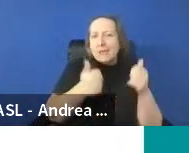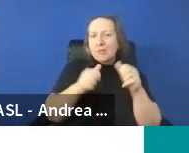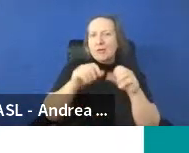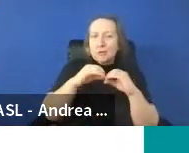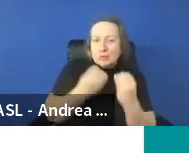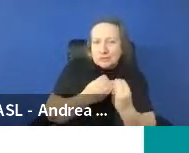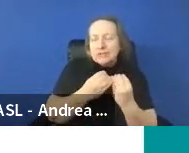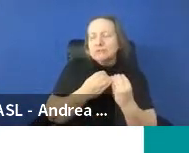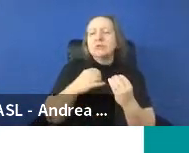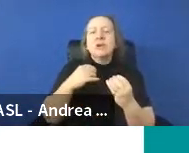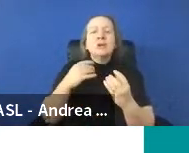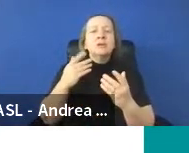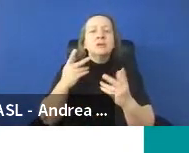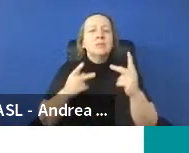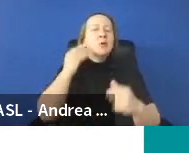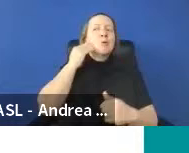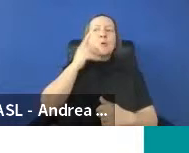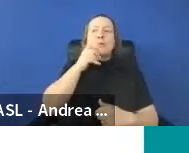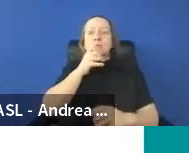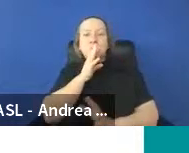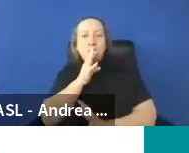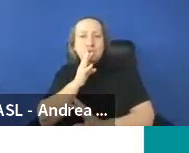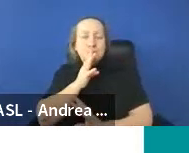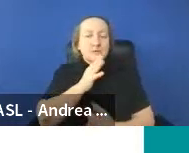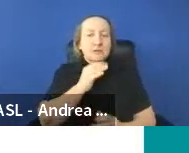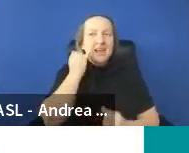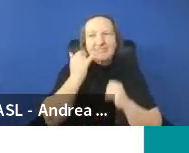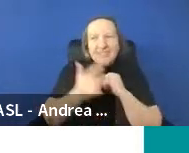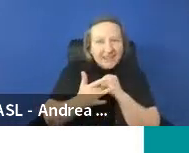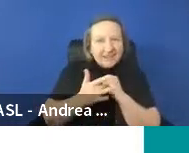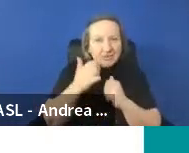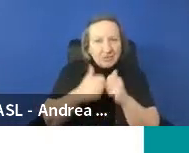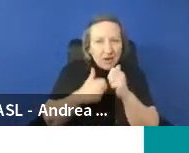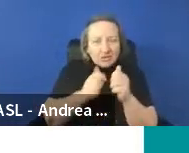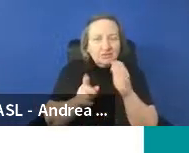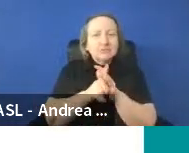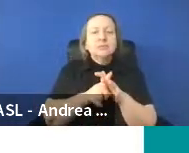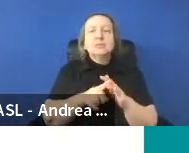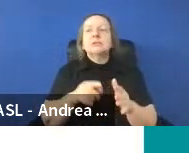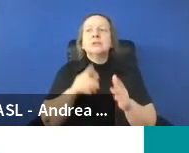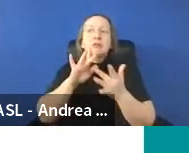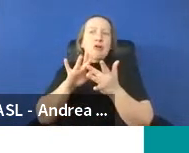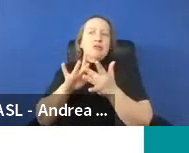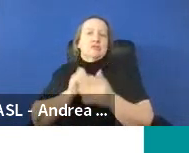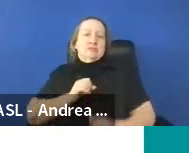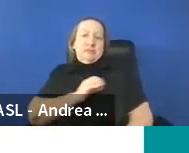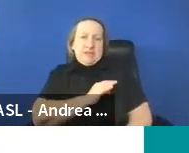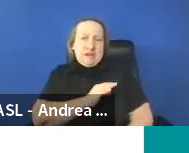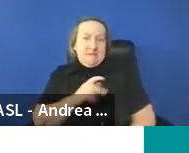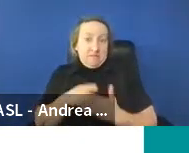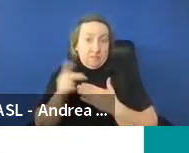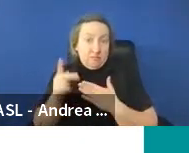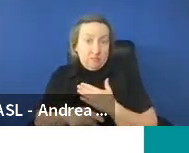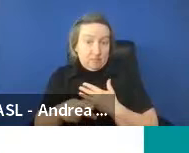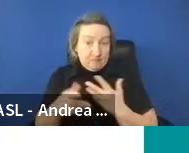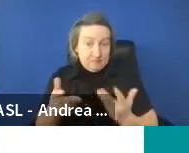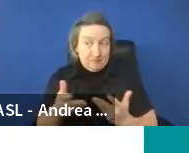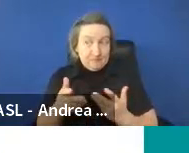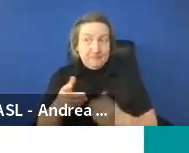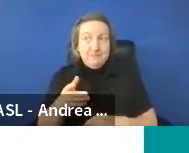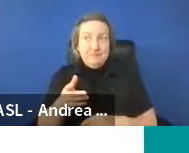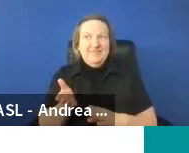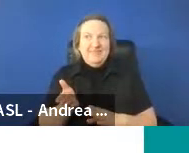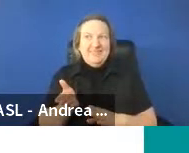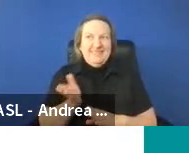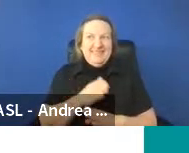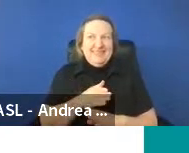is talking. If you experience technical difficulties, please contact program staff at, if you could go back to the last